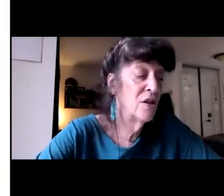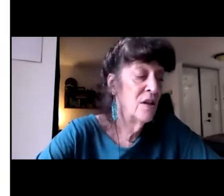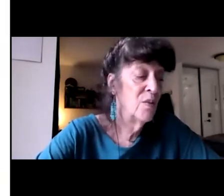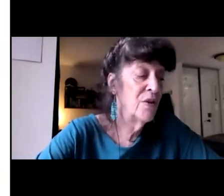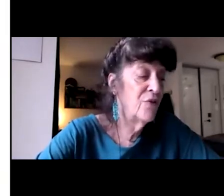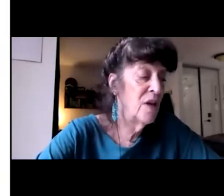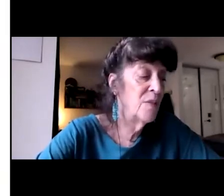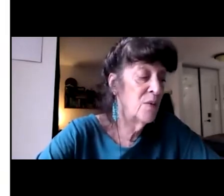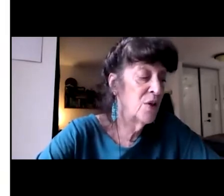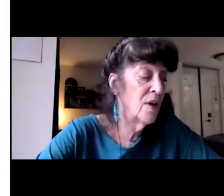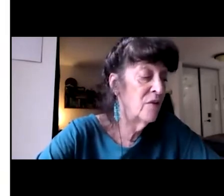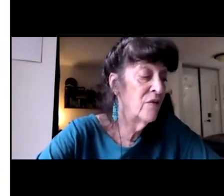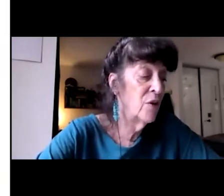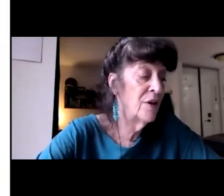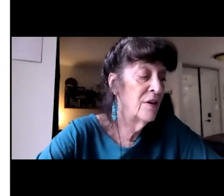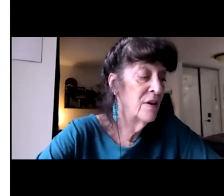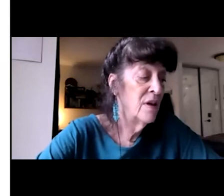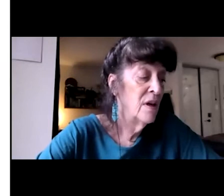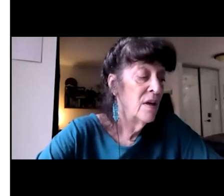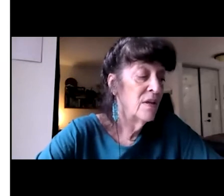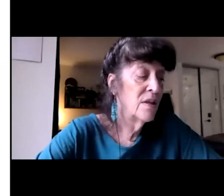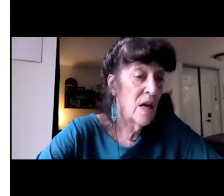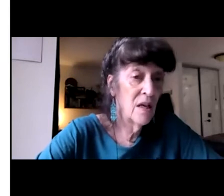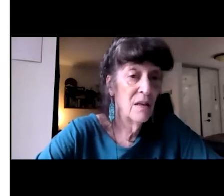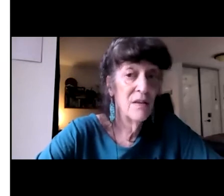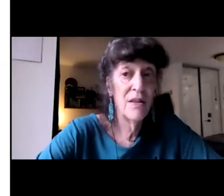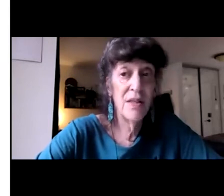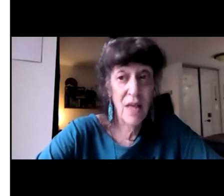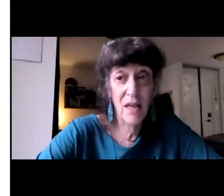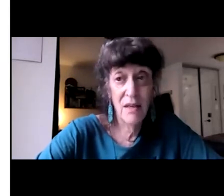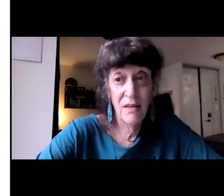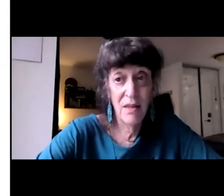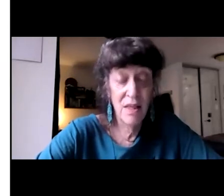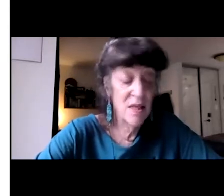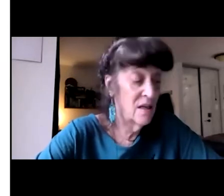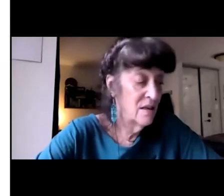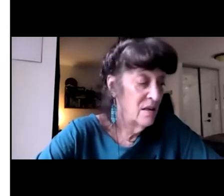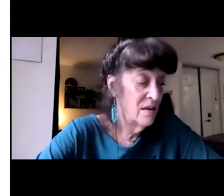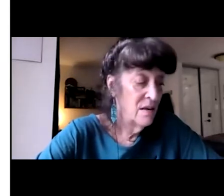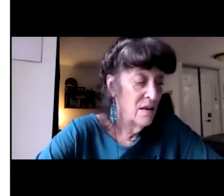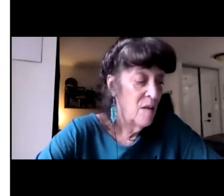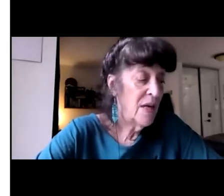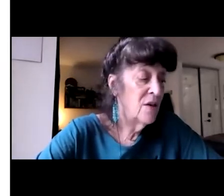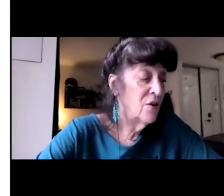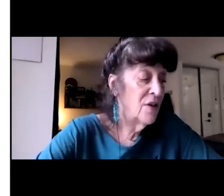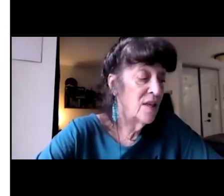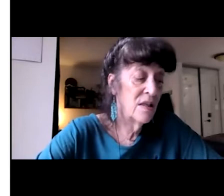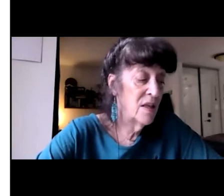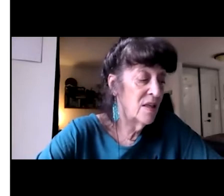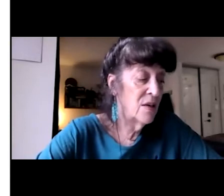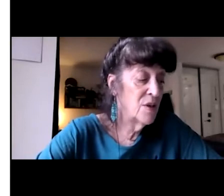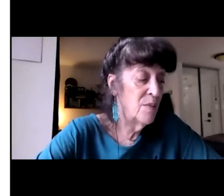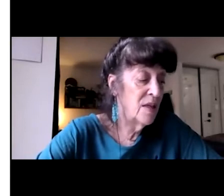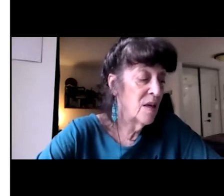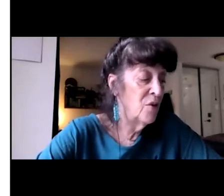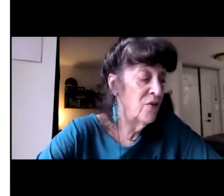vanished, with the freedoms I was grateful for, stuck, stuck, stuck. My inner critic still yells